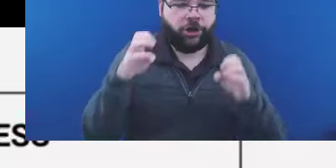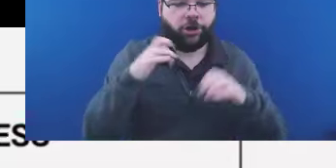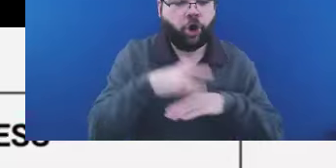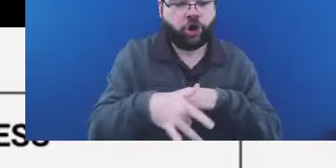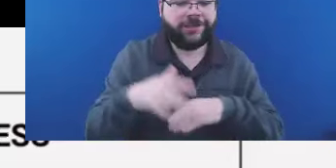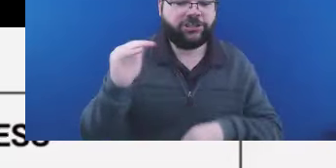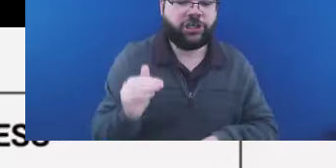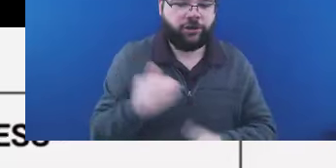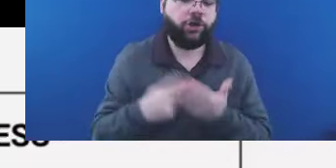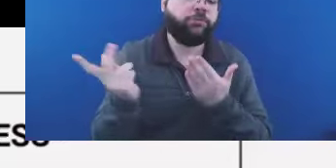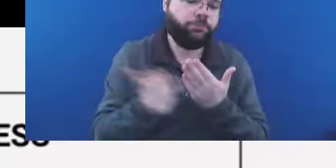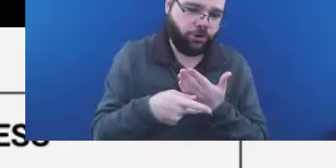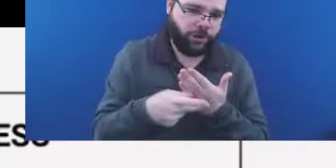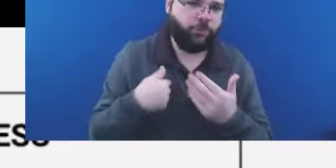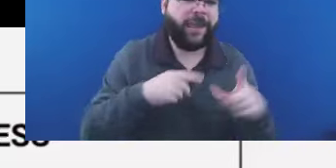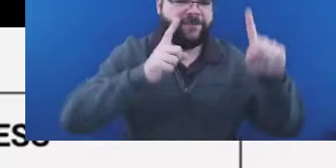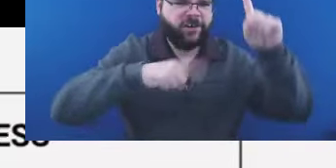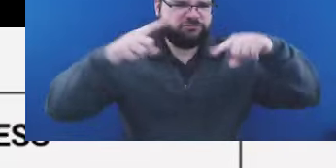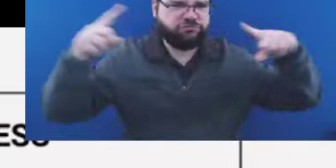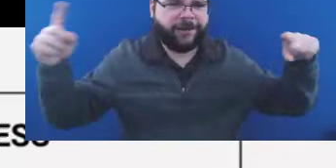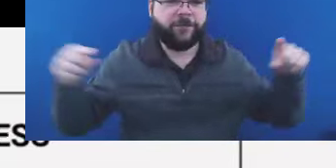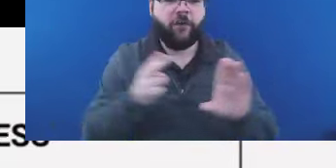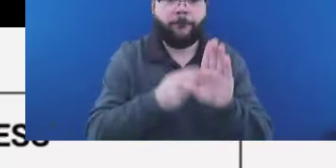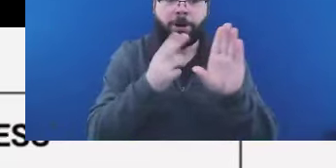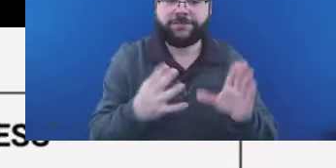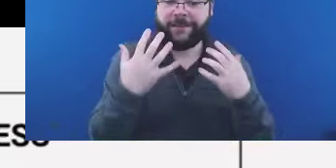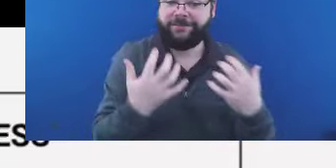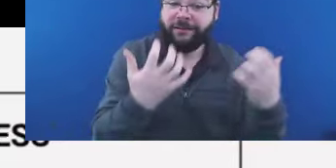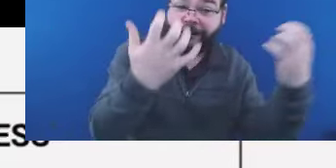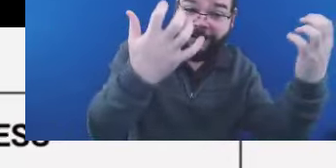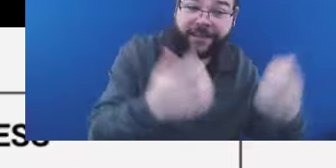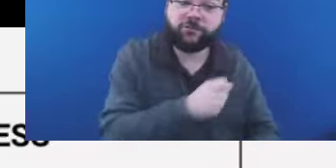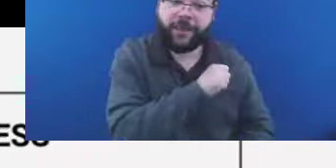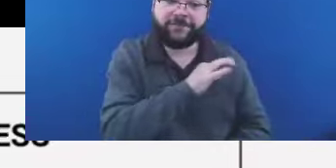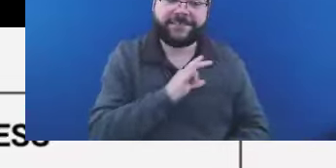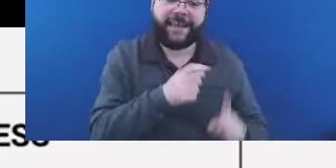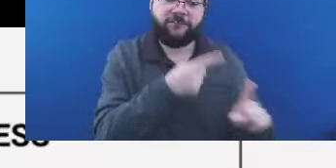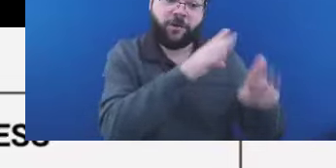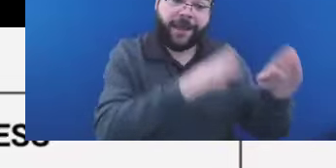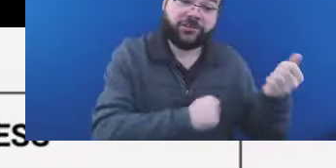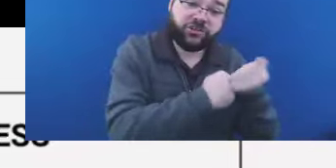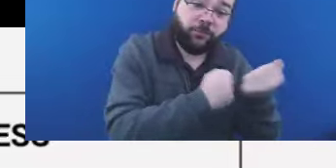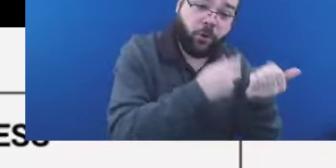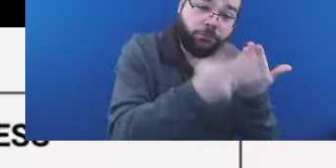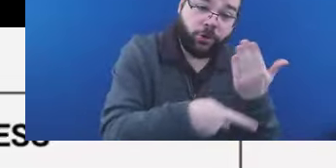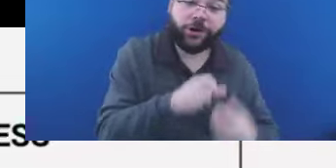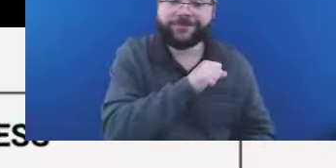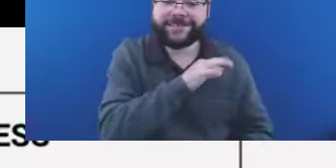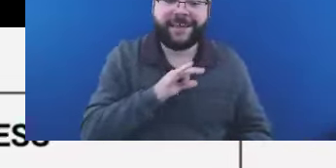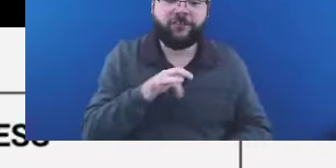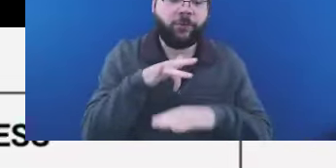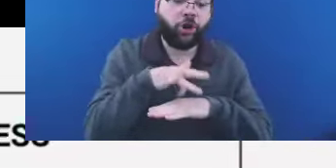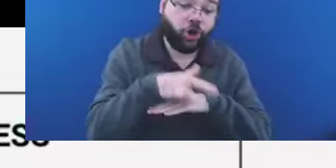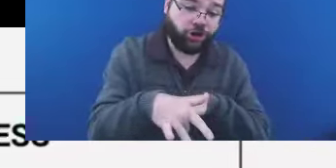have a wide variety of participants in our audience today. We have staff from housing support programs. We have staff from early